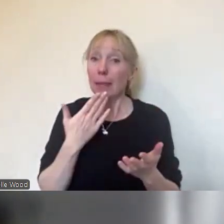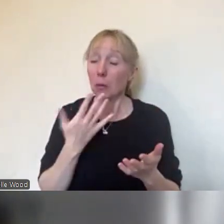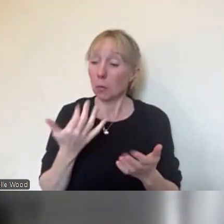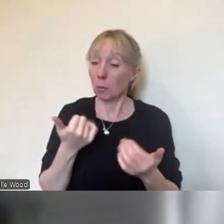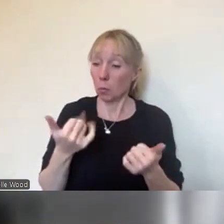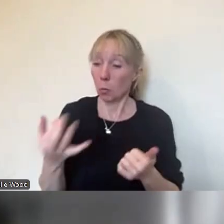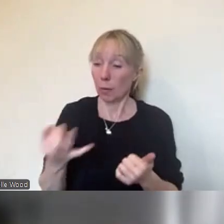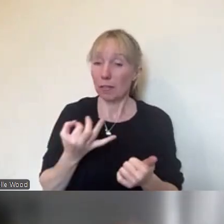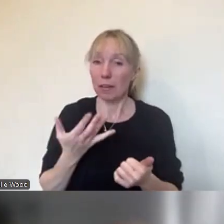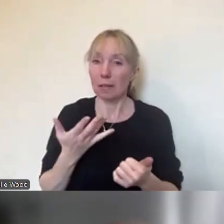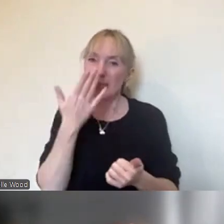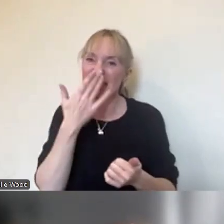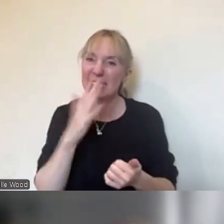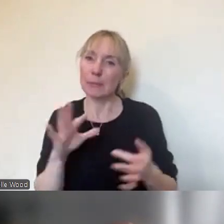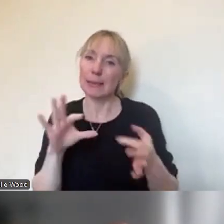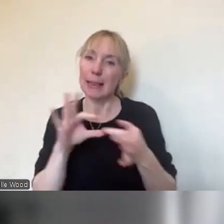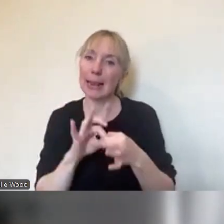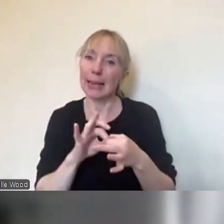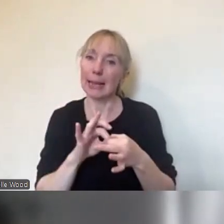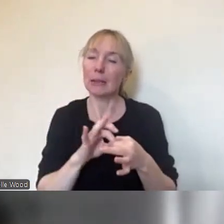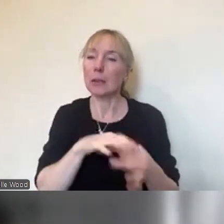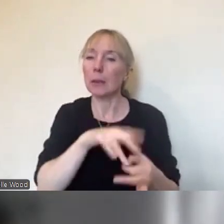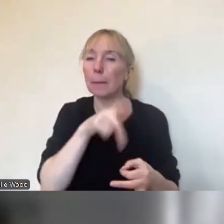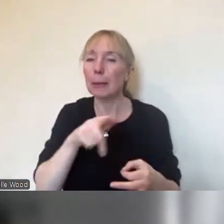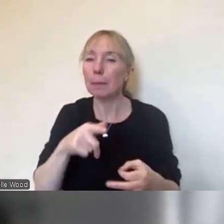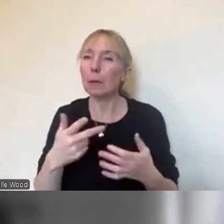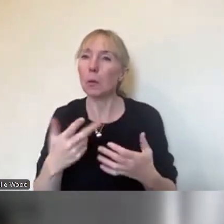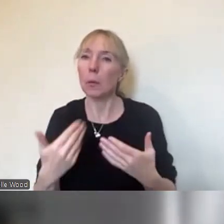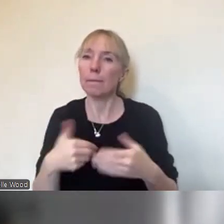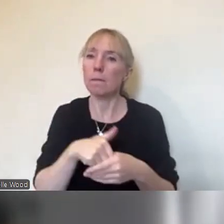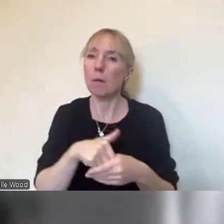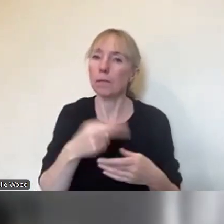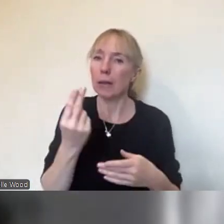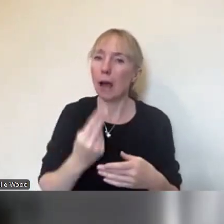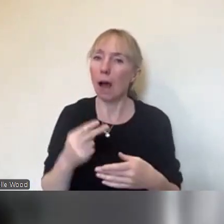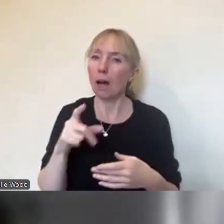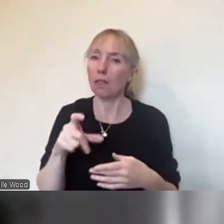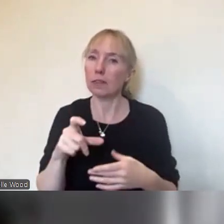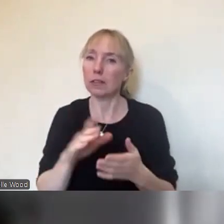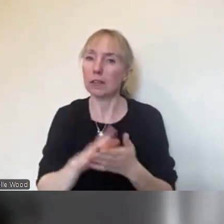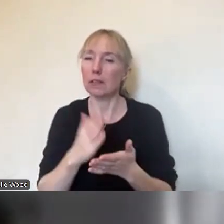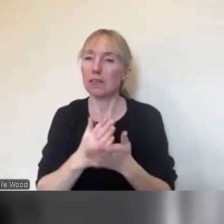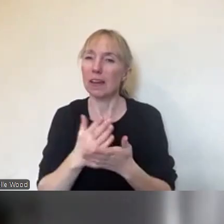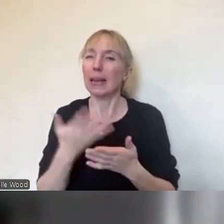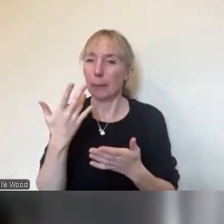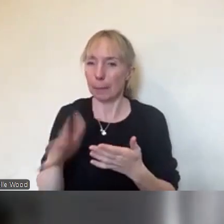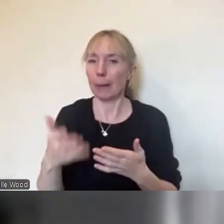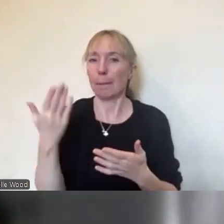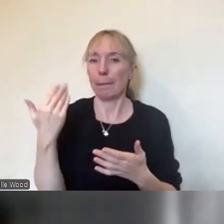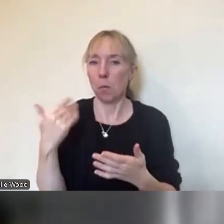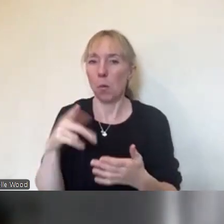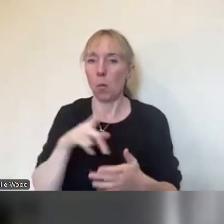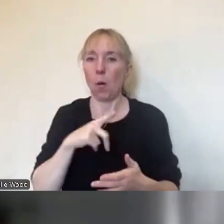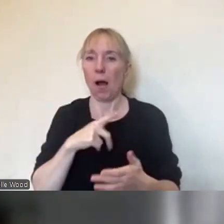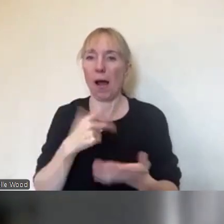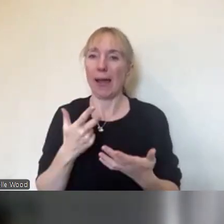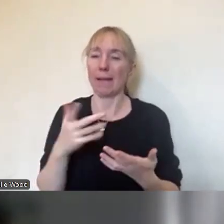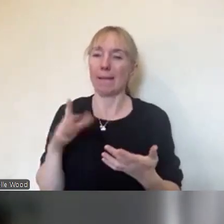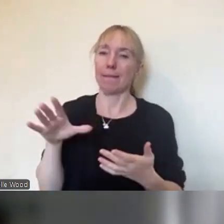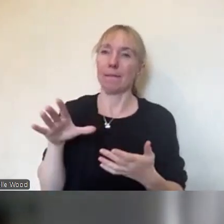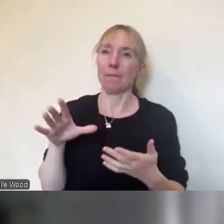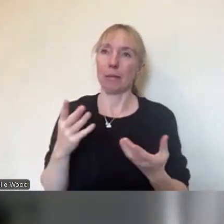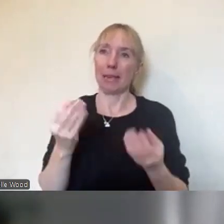people that took part in art, the majority, are people that would have participated before because they were from the educated